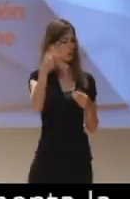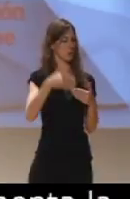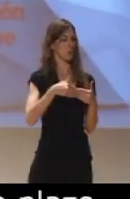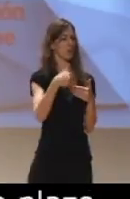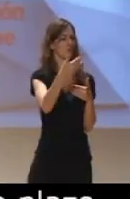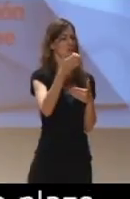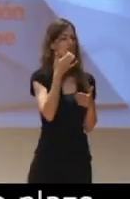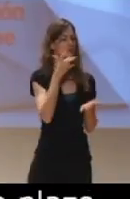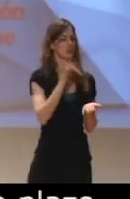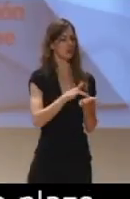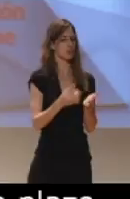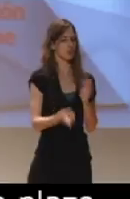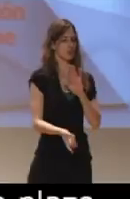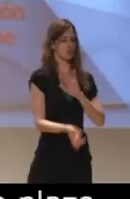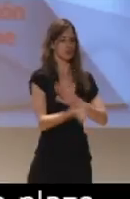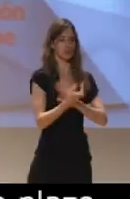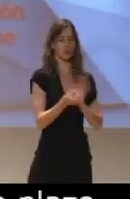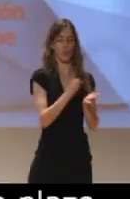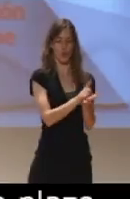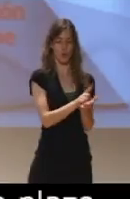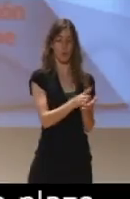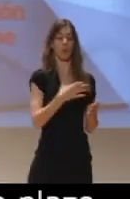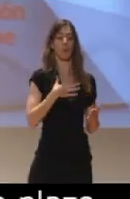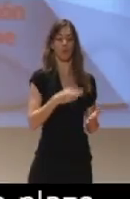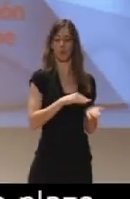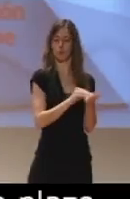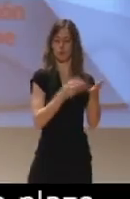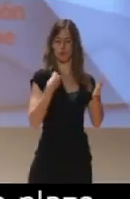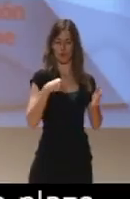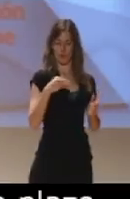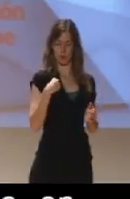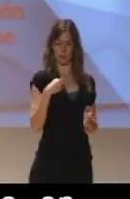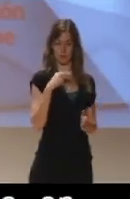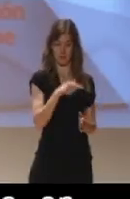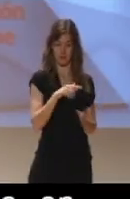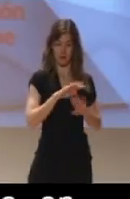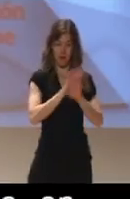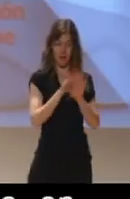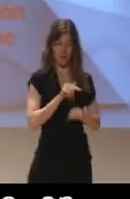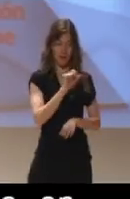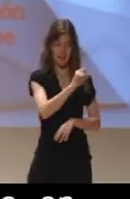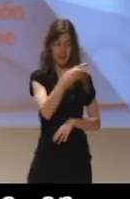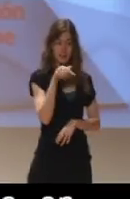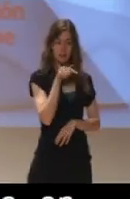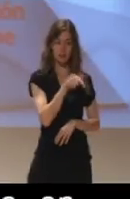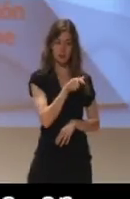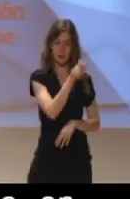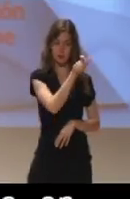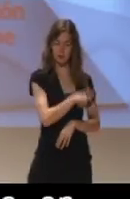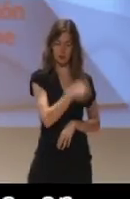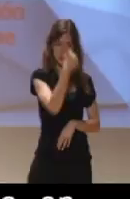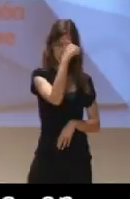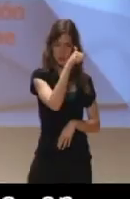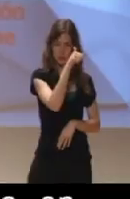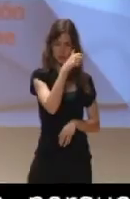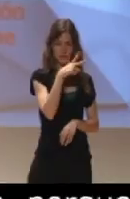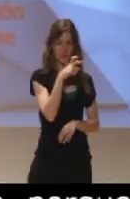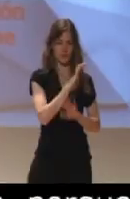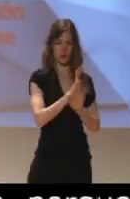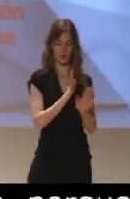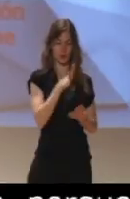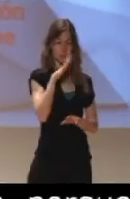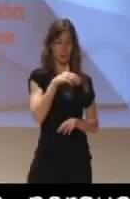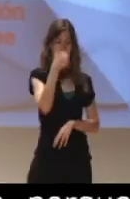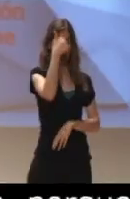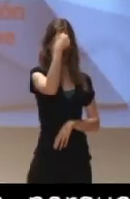to see whether it would be a good solution in the long term for such cases. But in this case, the result was a